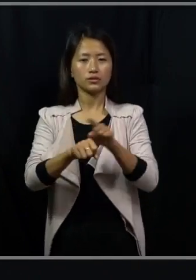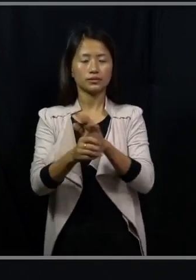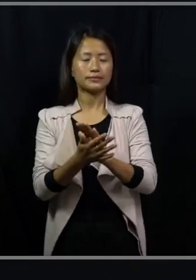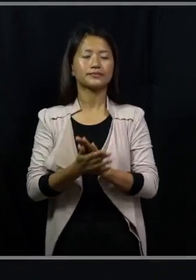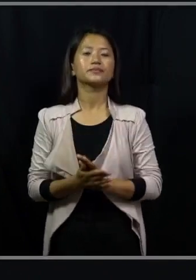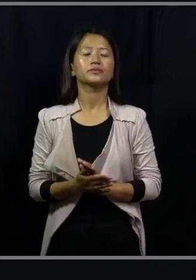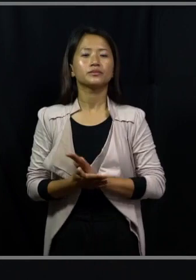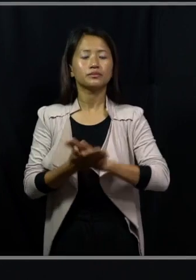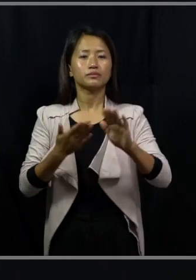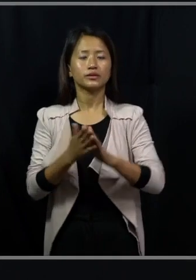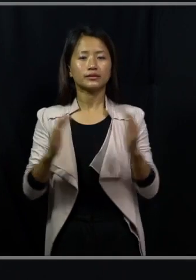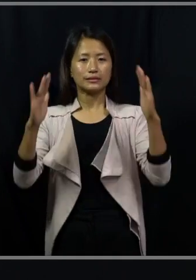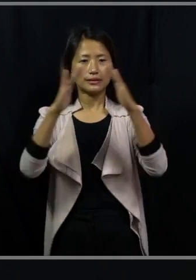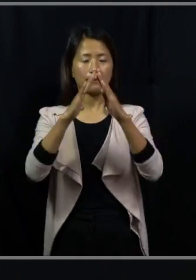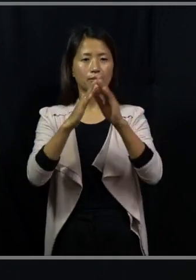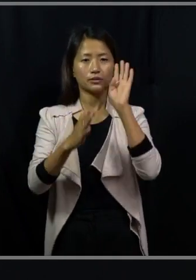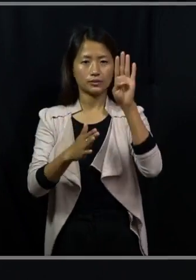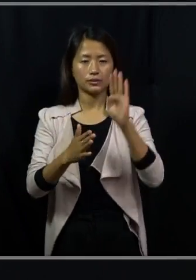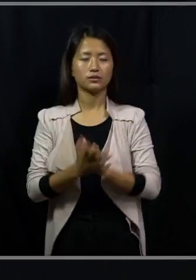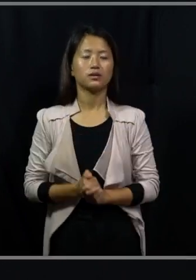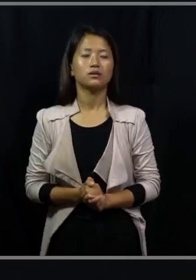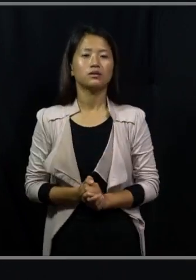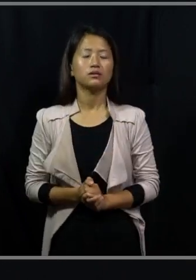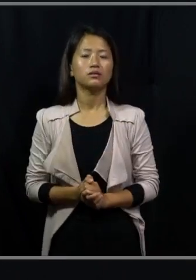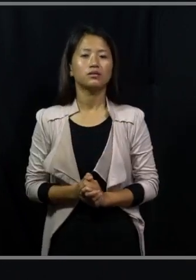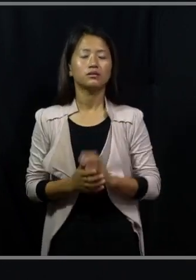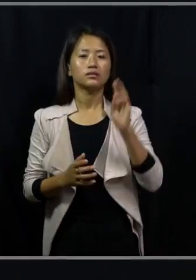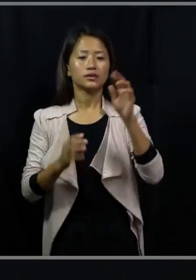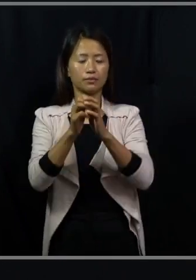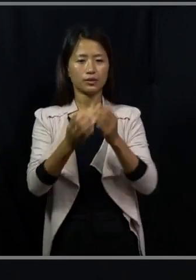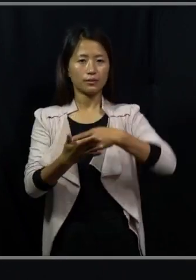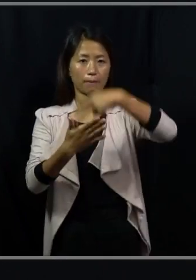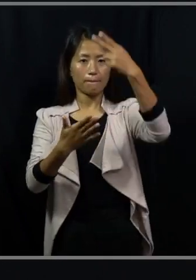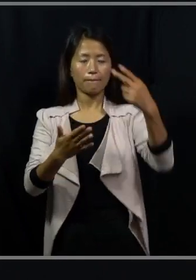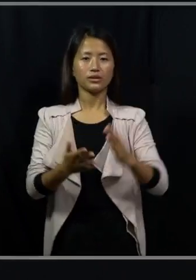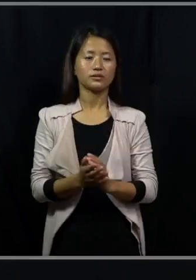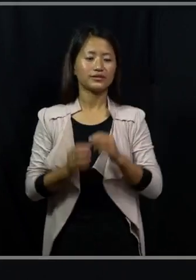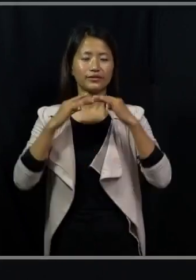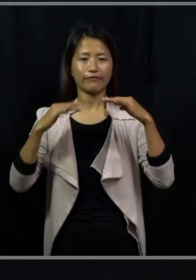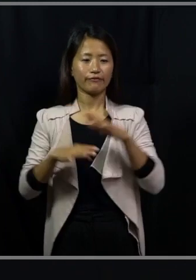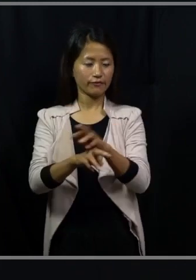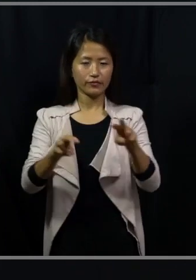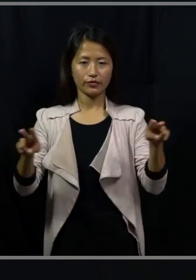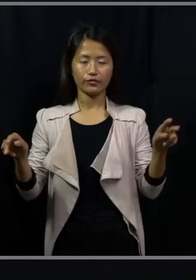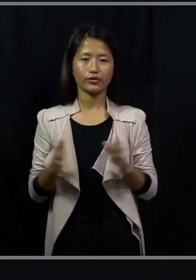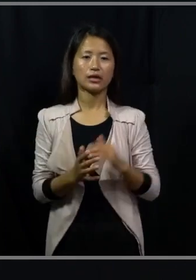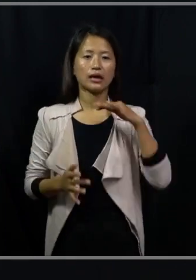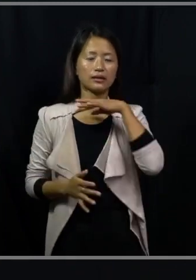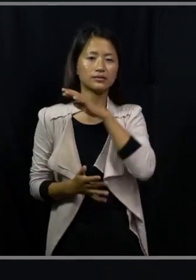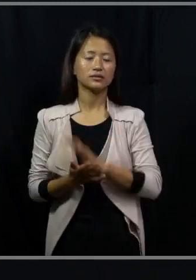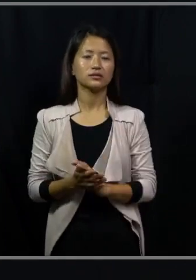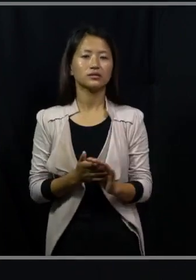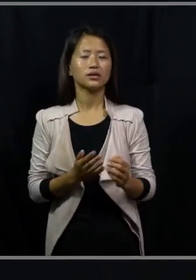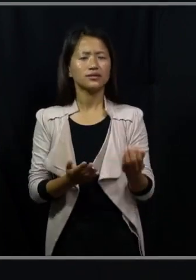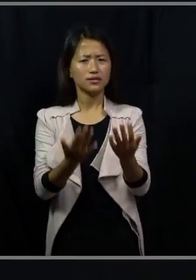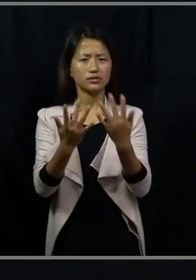of Uruk, there are so many beautiful temples painted with different colors, and also it is a